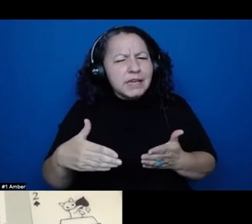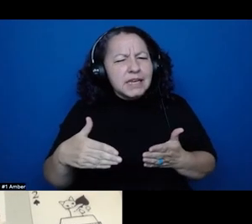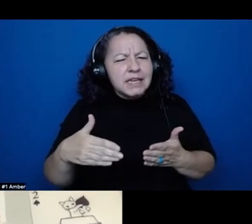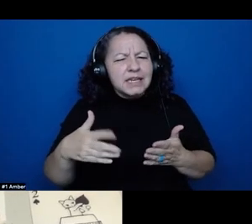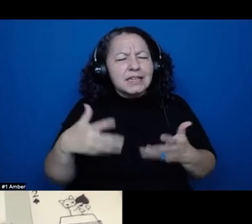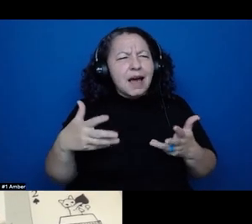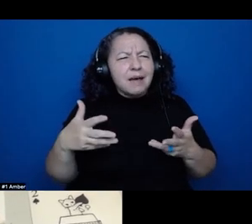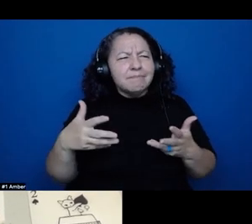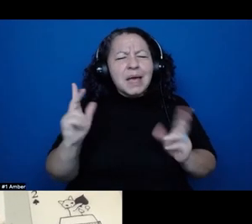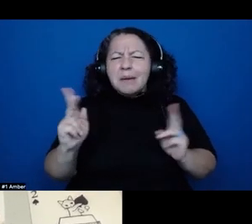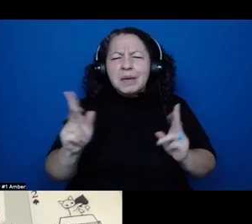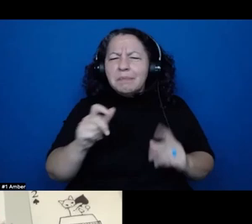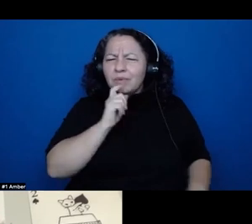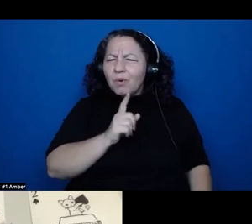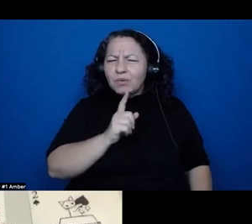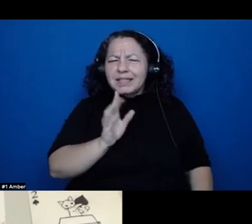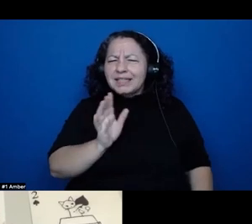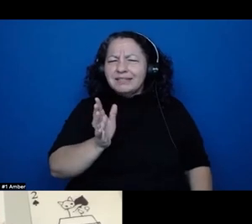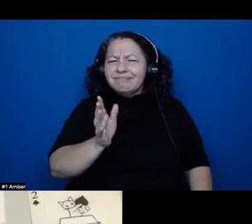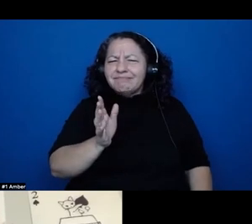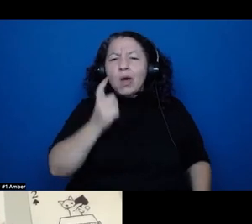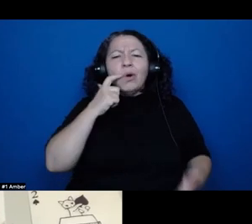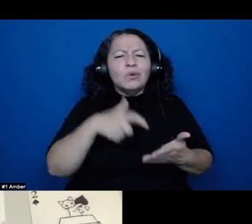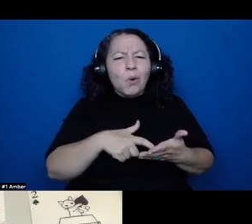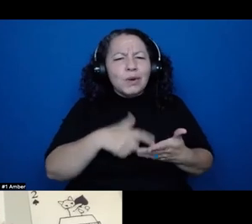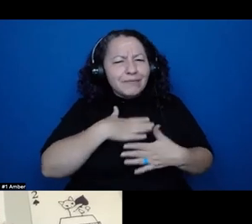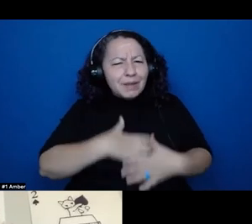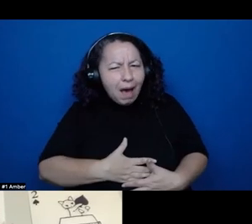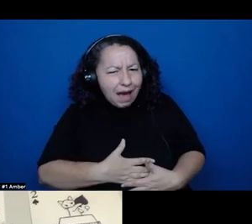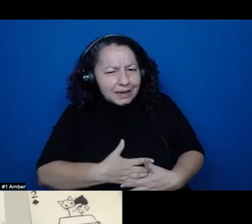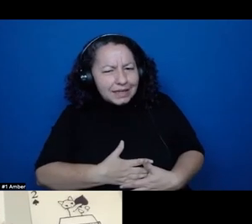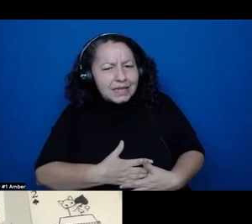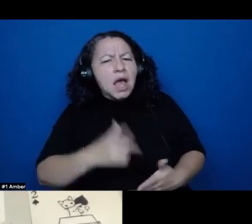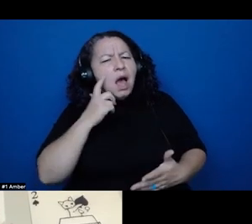people don't really like take notice of your body. Like they take notice of your body